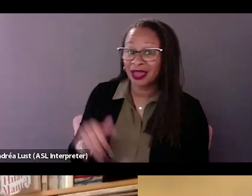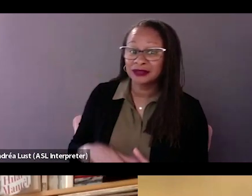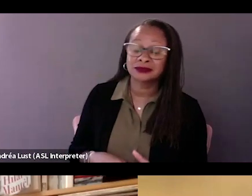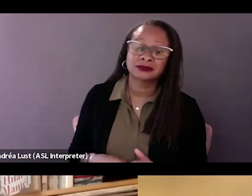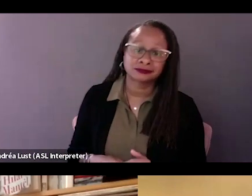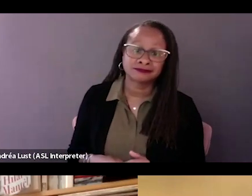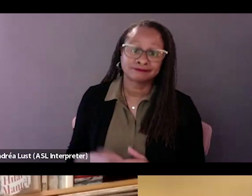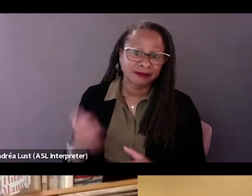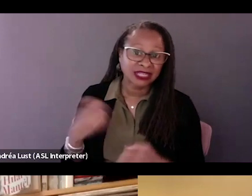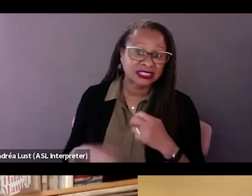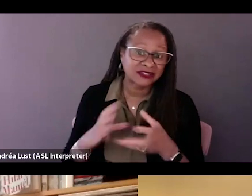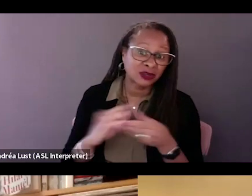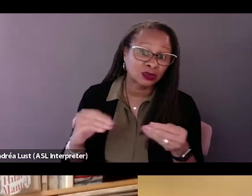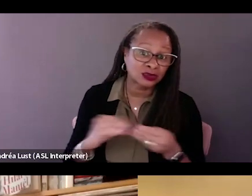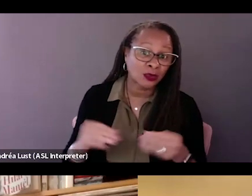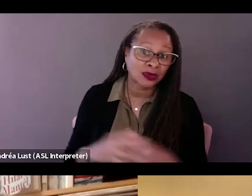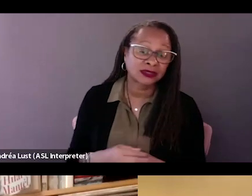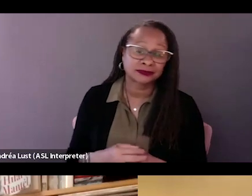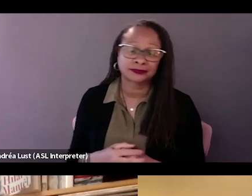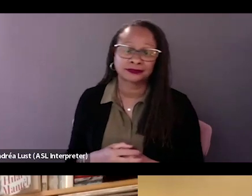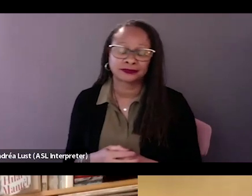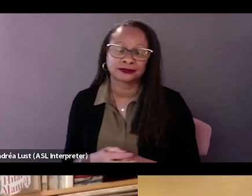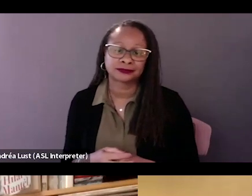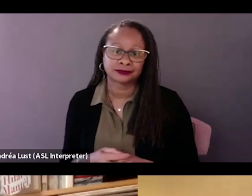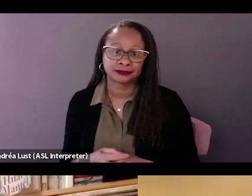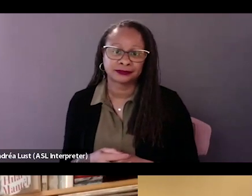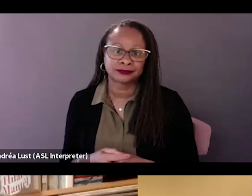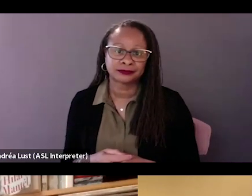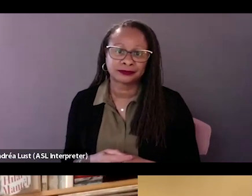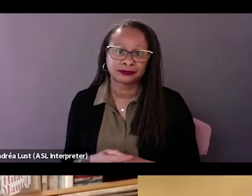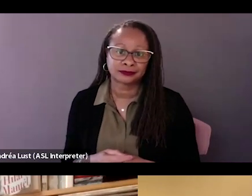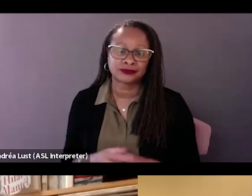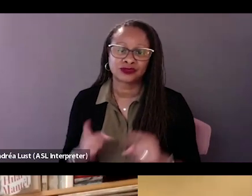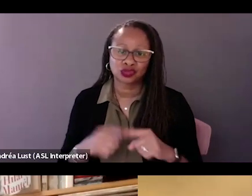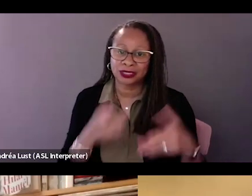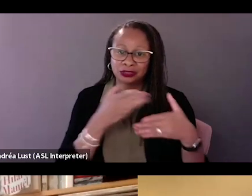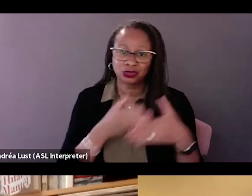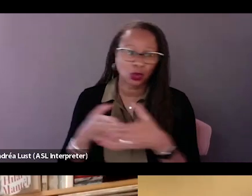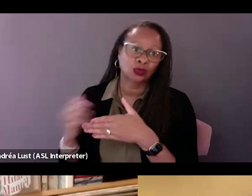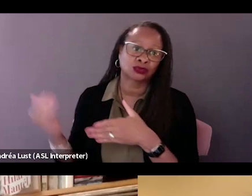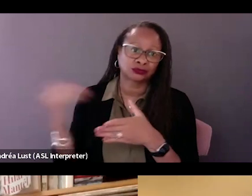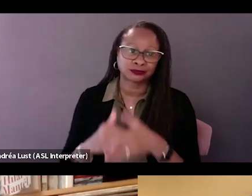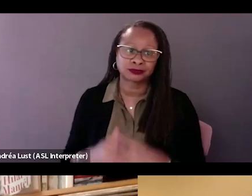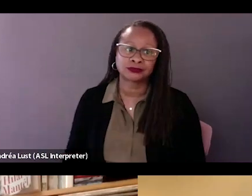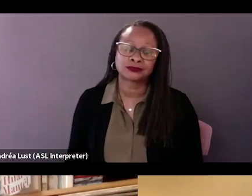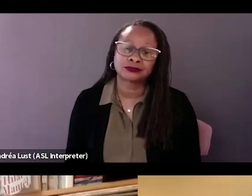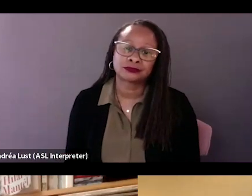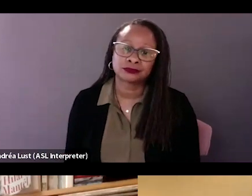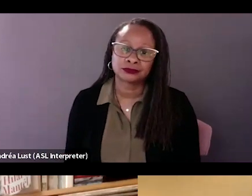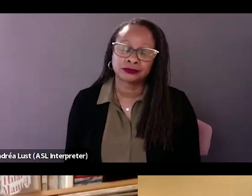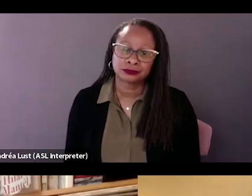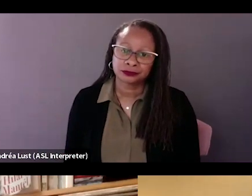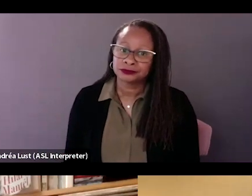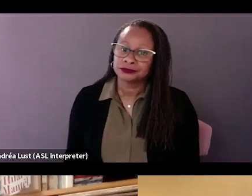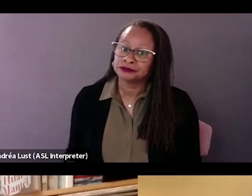a difficult story to uh, to to be told to. Uh, so it's been